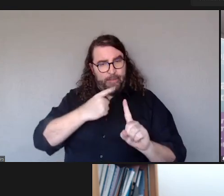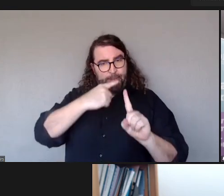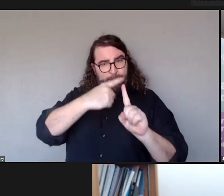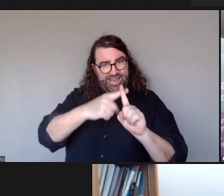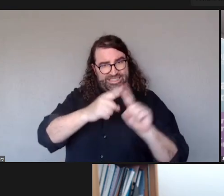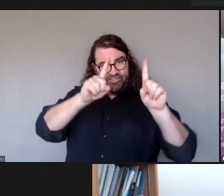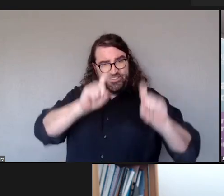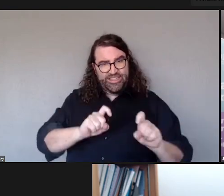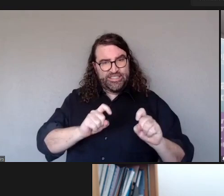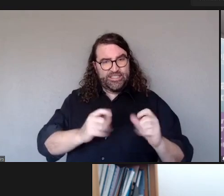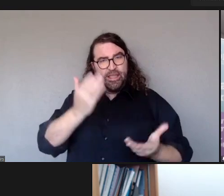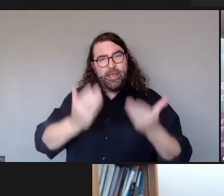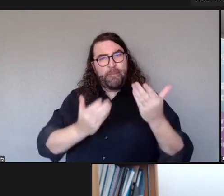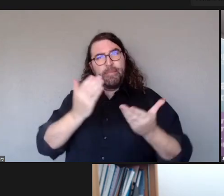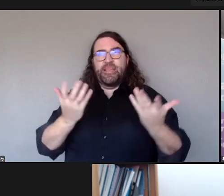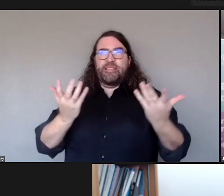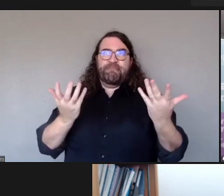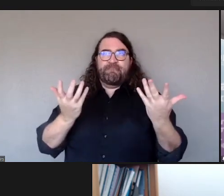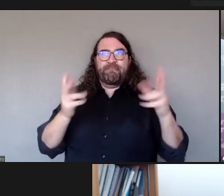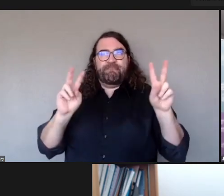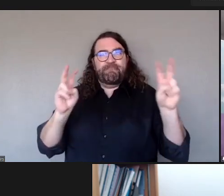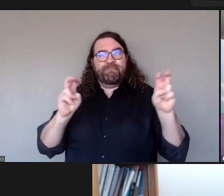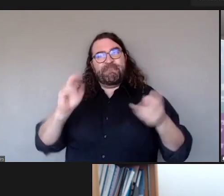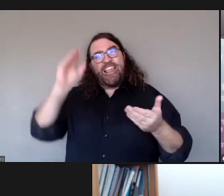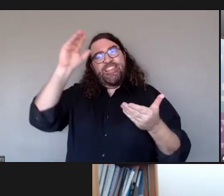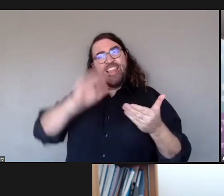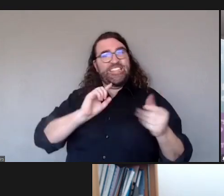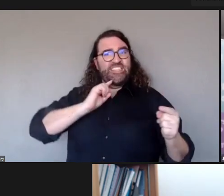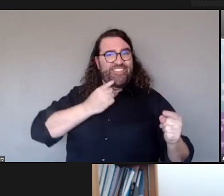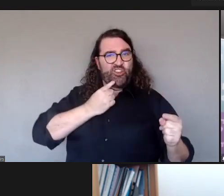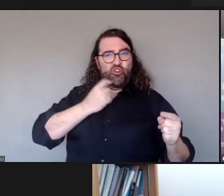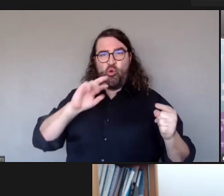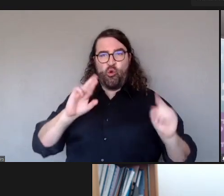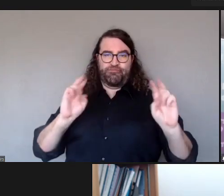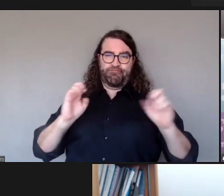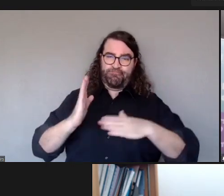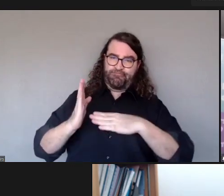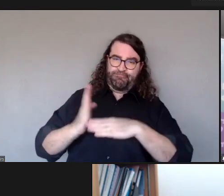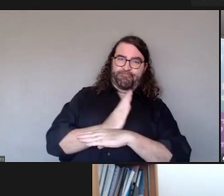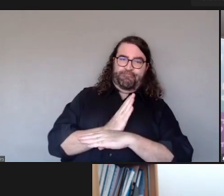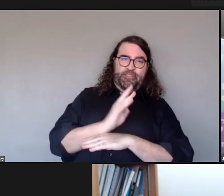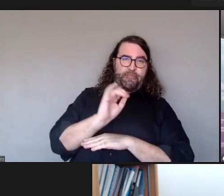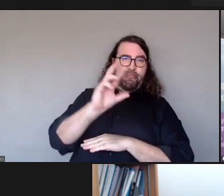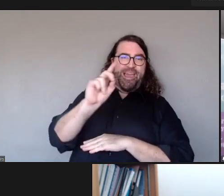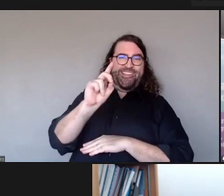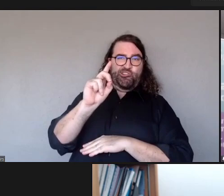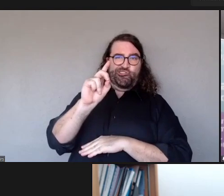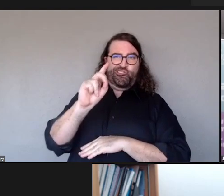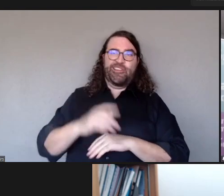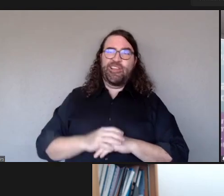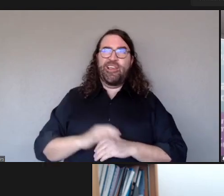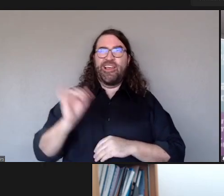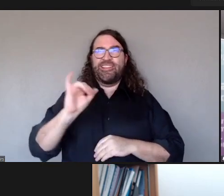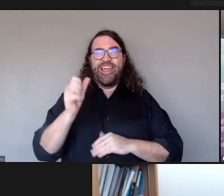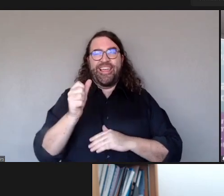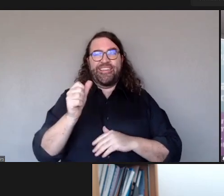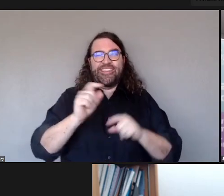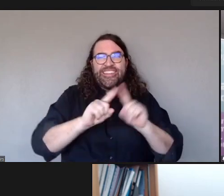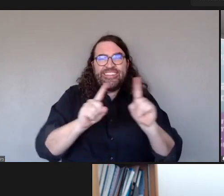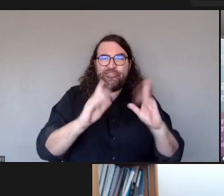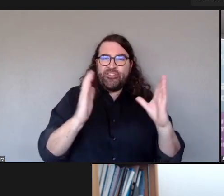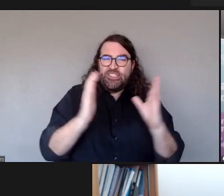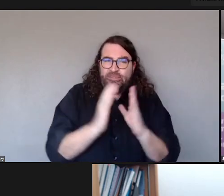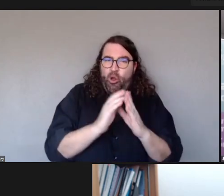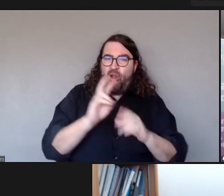guess, less severe symptoms, the more milder, like strains, like these subvariants? I mean, are you noticing that